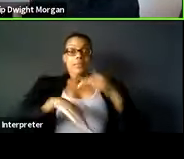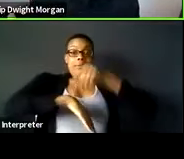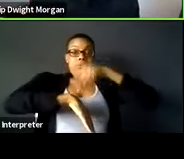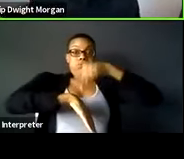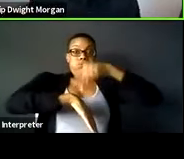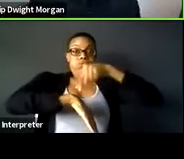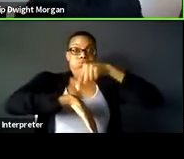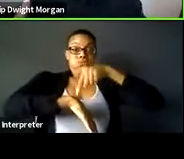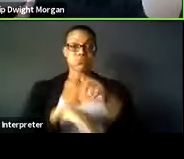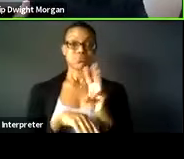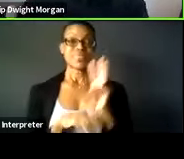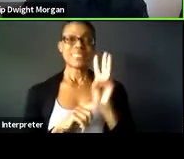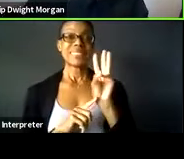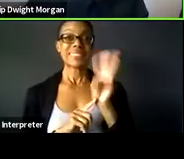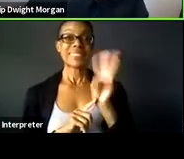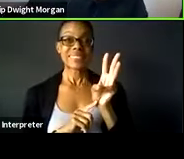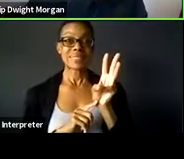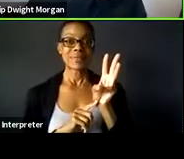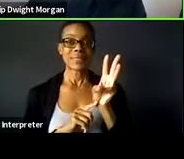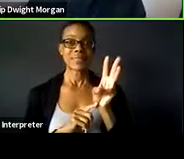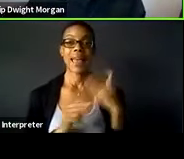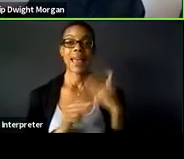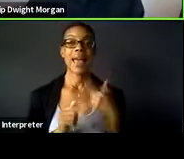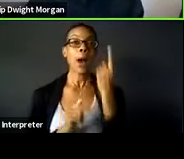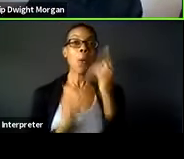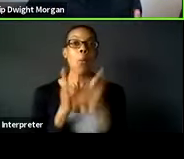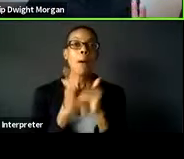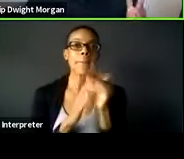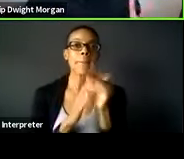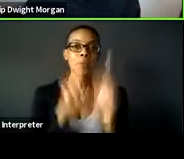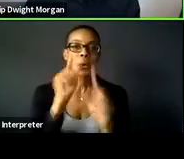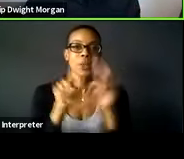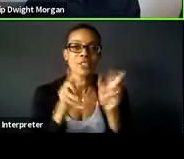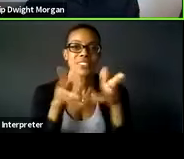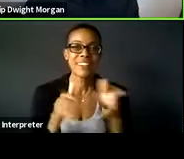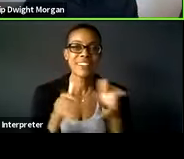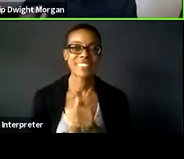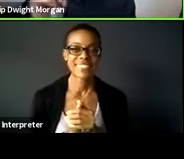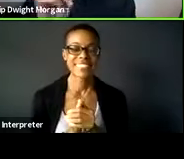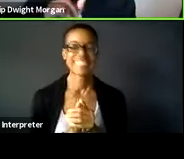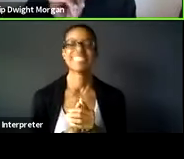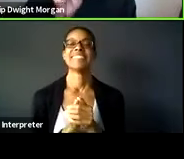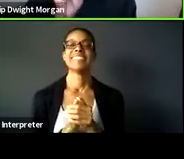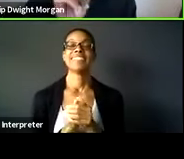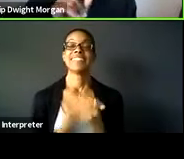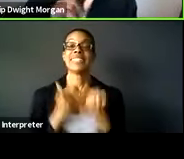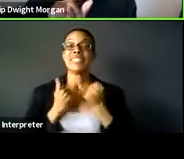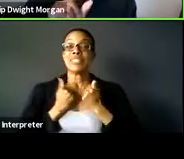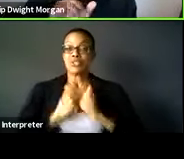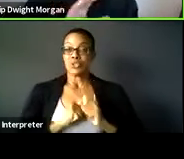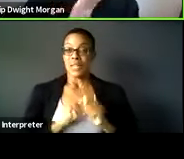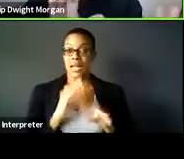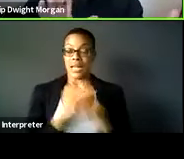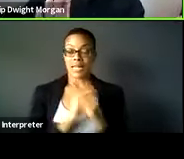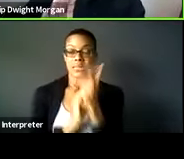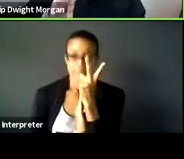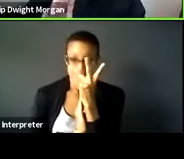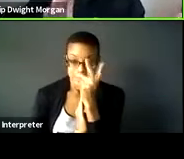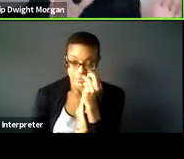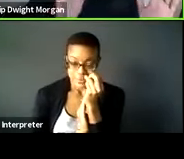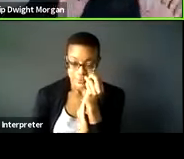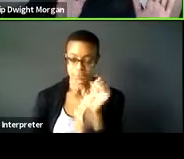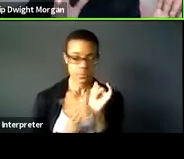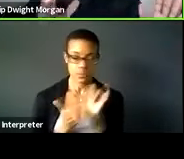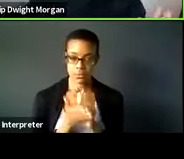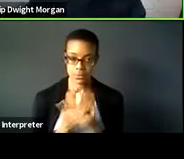and I have a million questions left. So I'm gonna try here to squeeze in two questions, which is almost impossible.